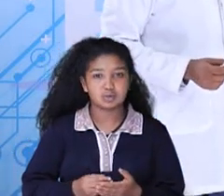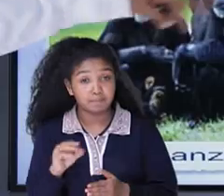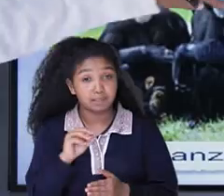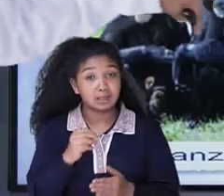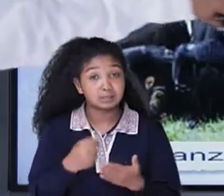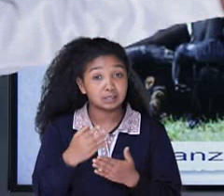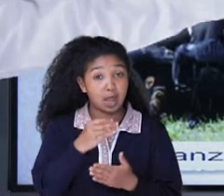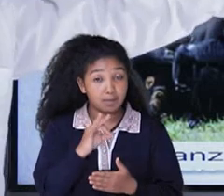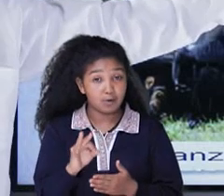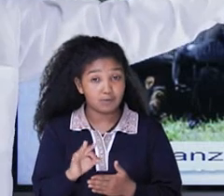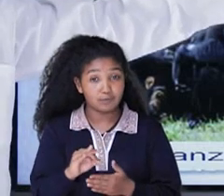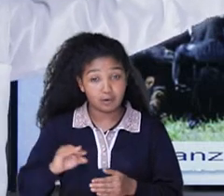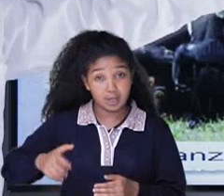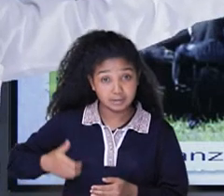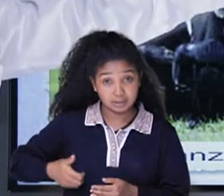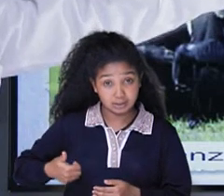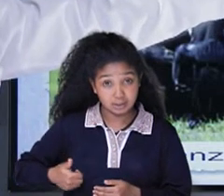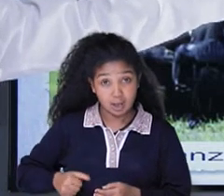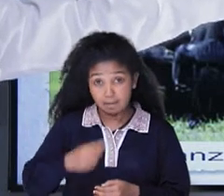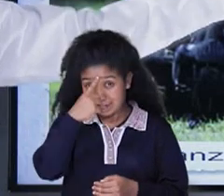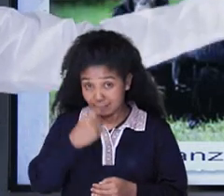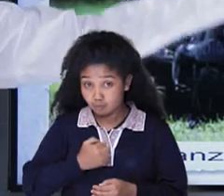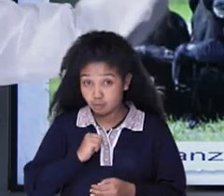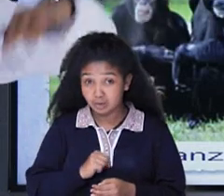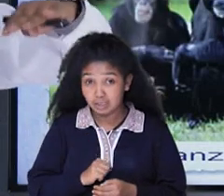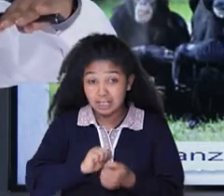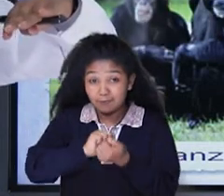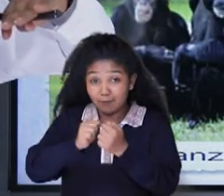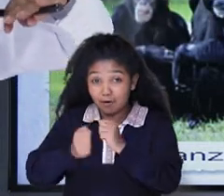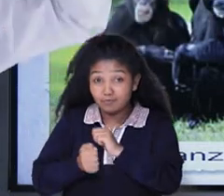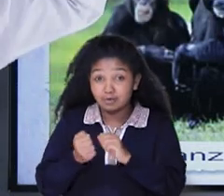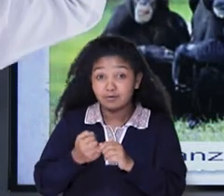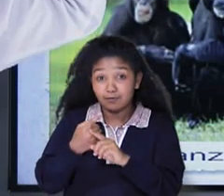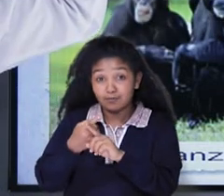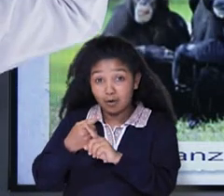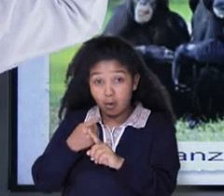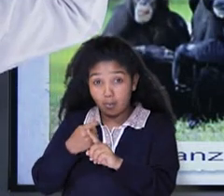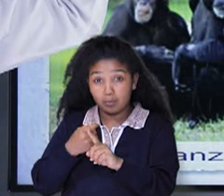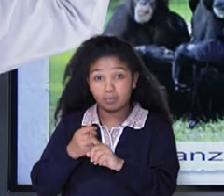ape. These types of apes are believed to be evolved from